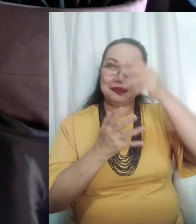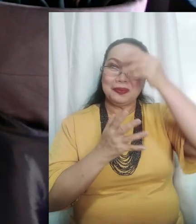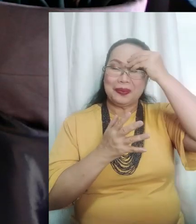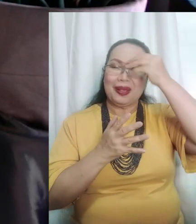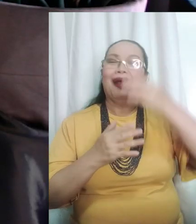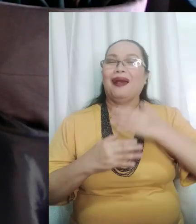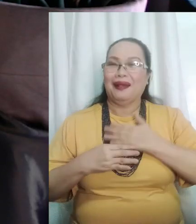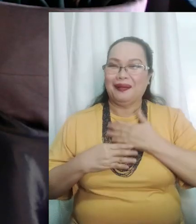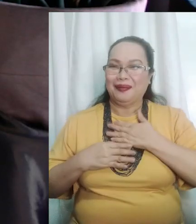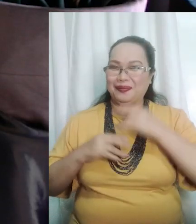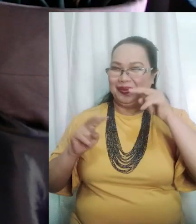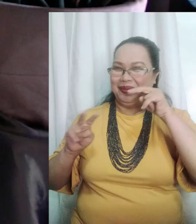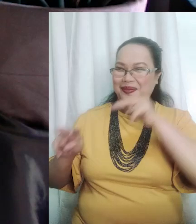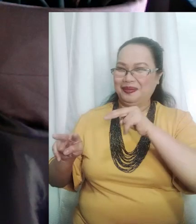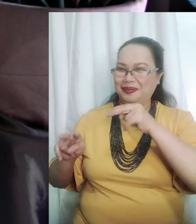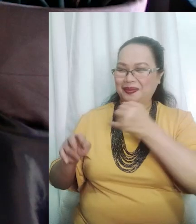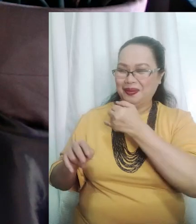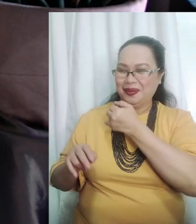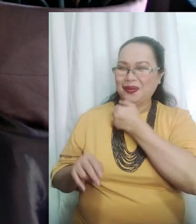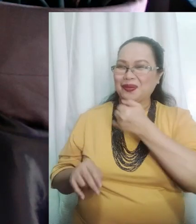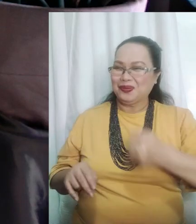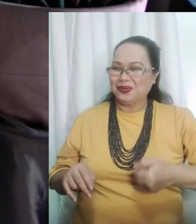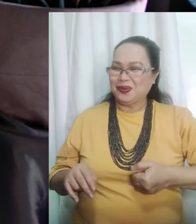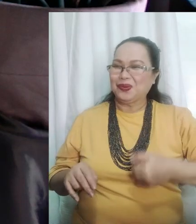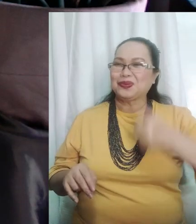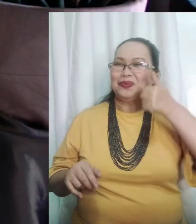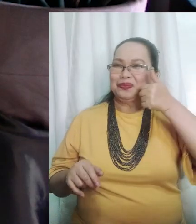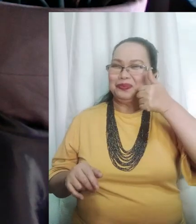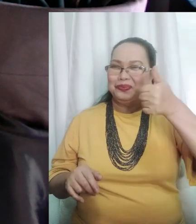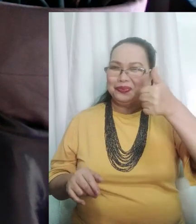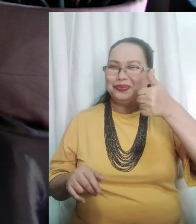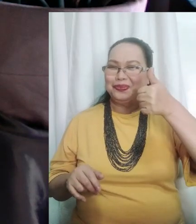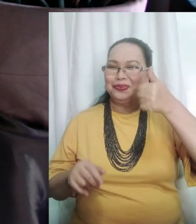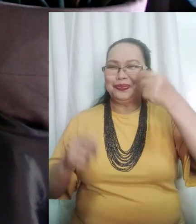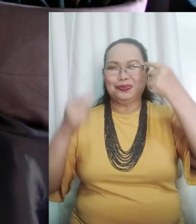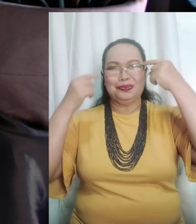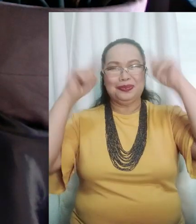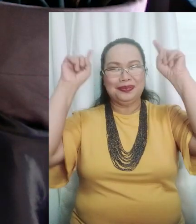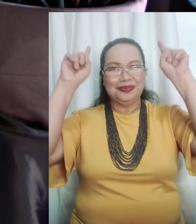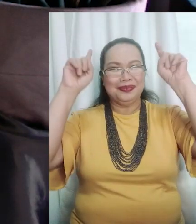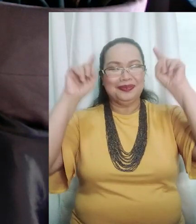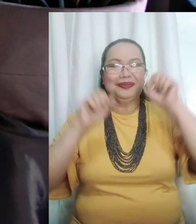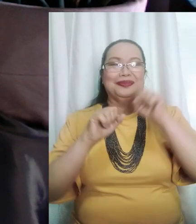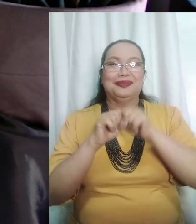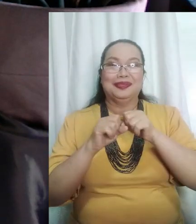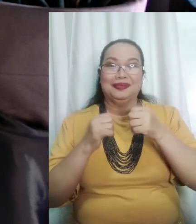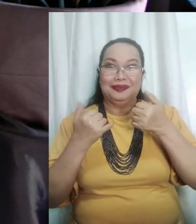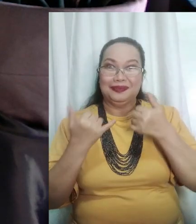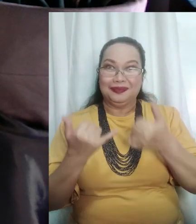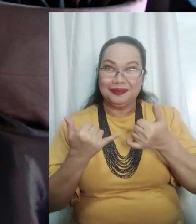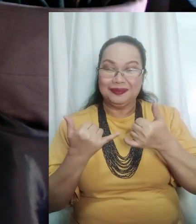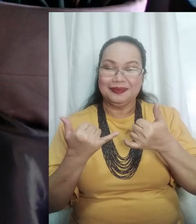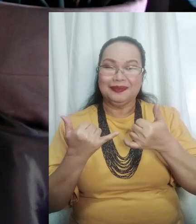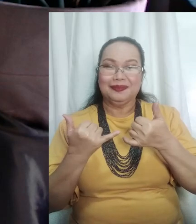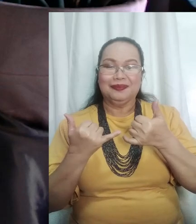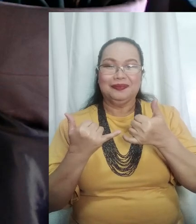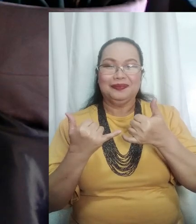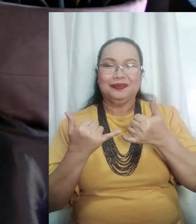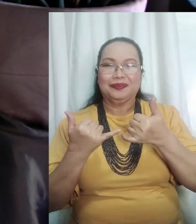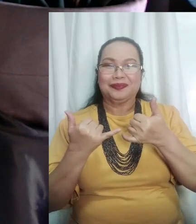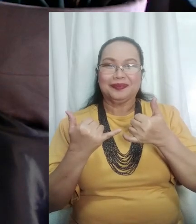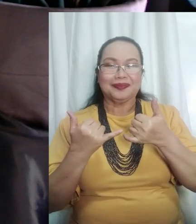Joseph passed this test with flying colors. And so, let me put up